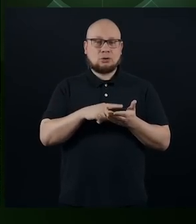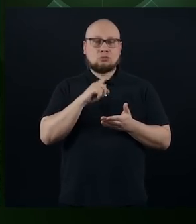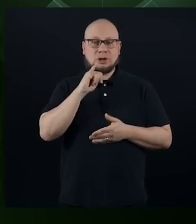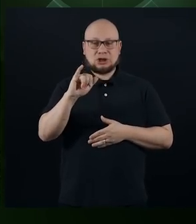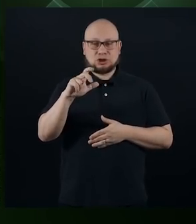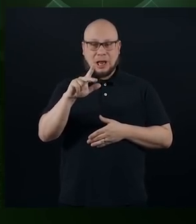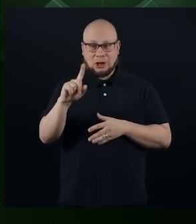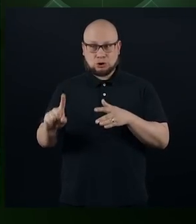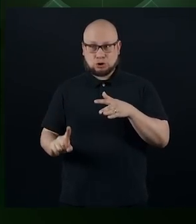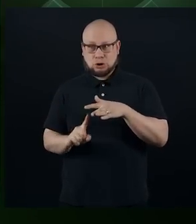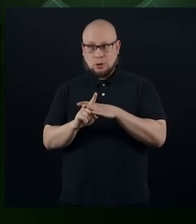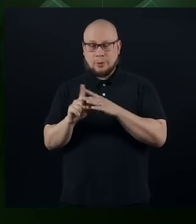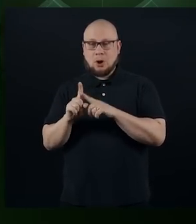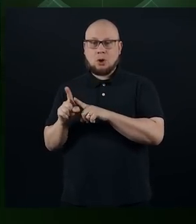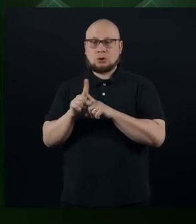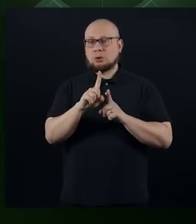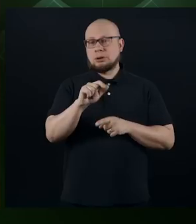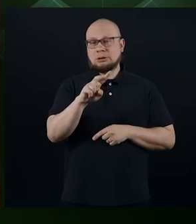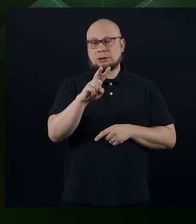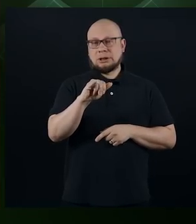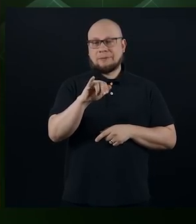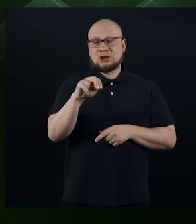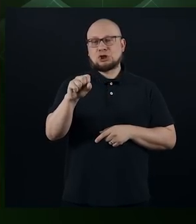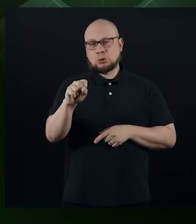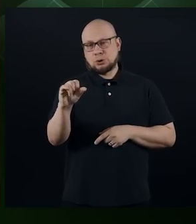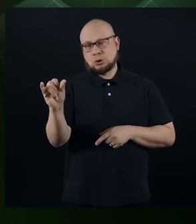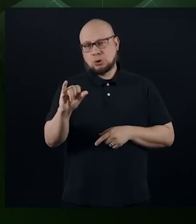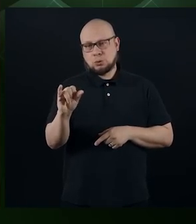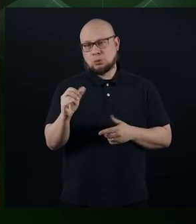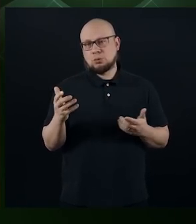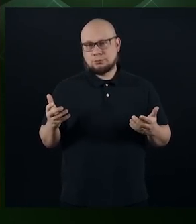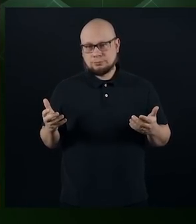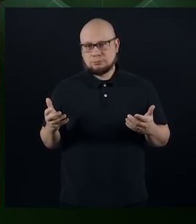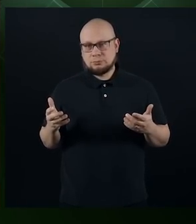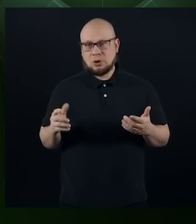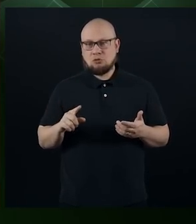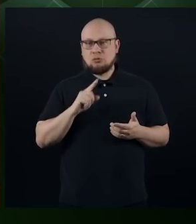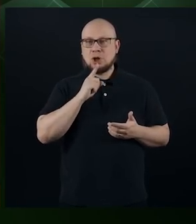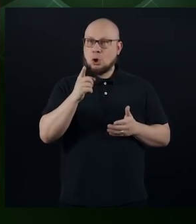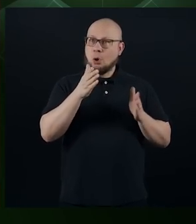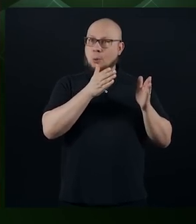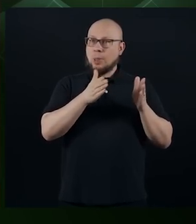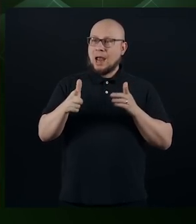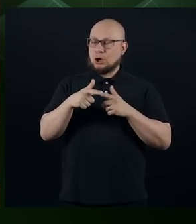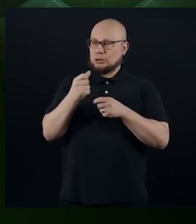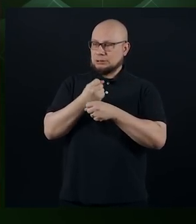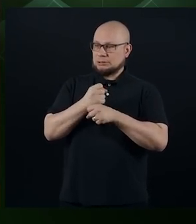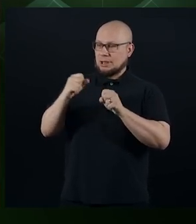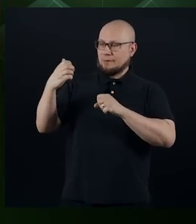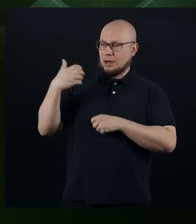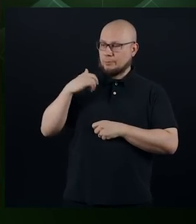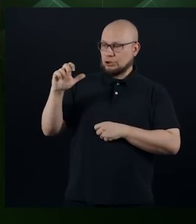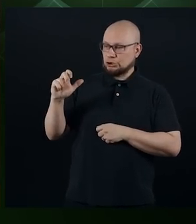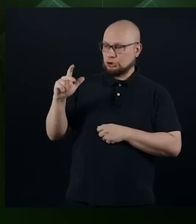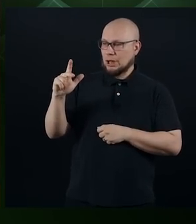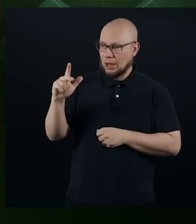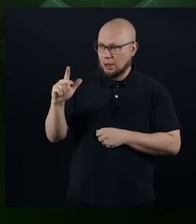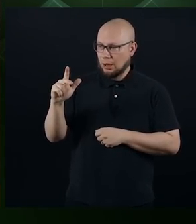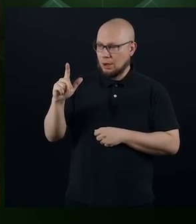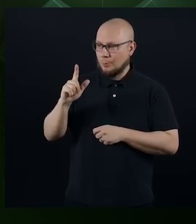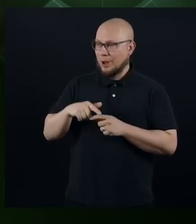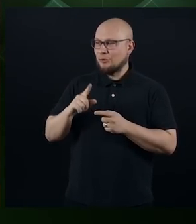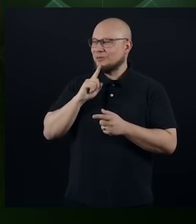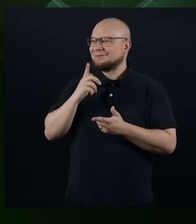in our world, but Davy Jones has followed him. You think you're there to release Jack Sparrow from being held captive from the Ferry of the Damned, but